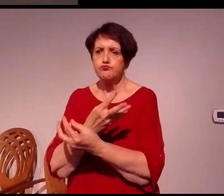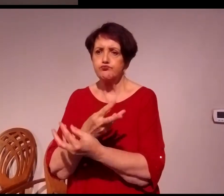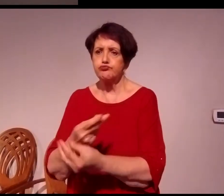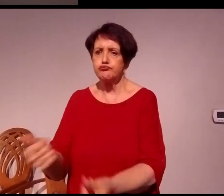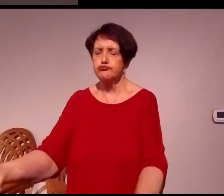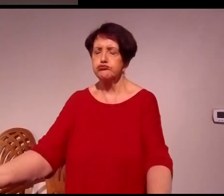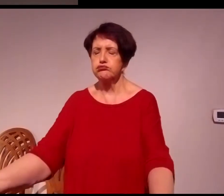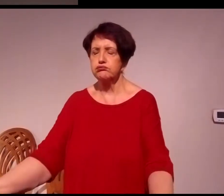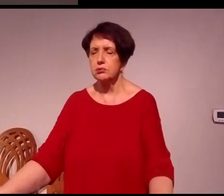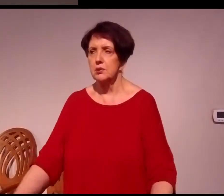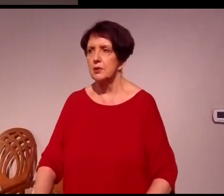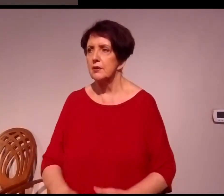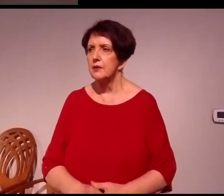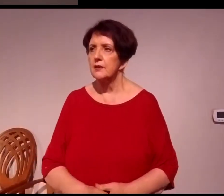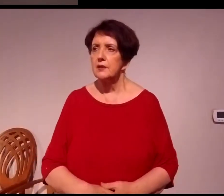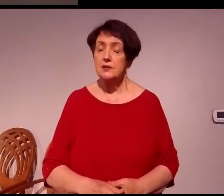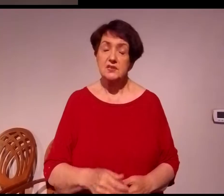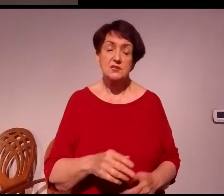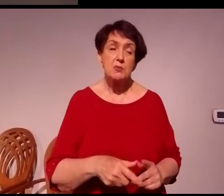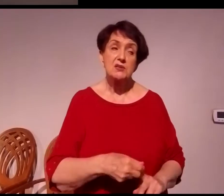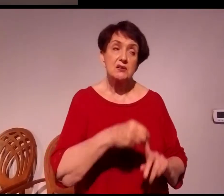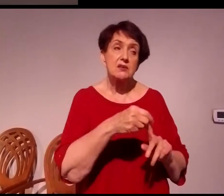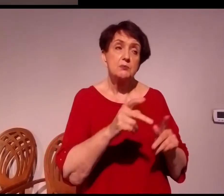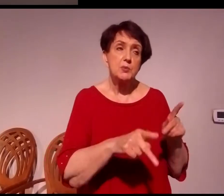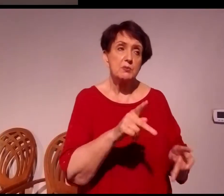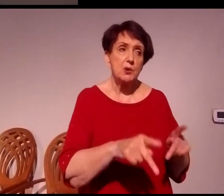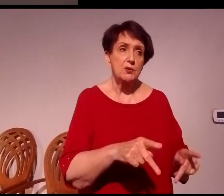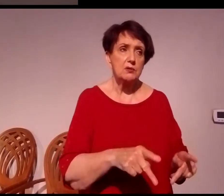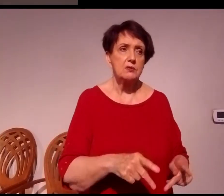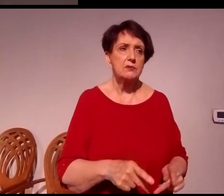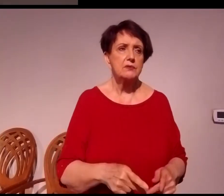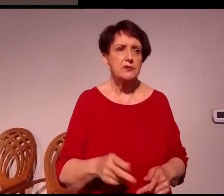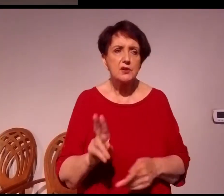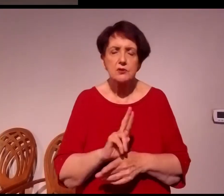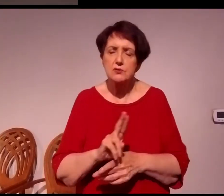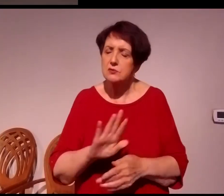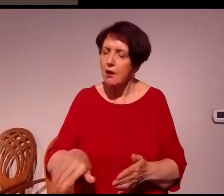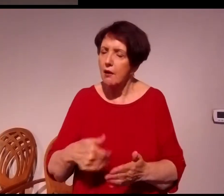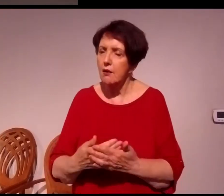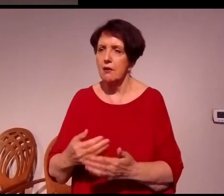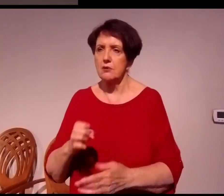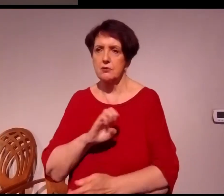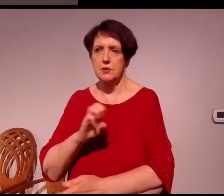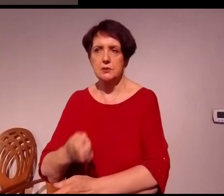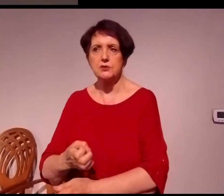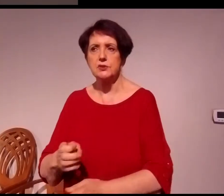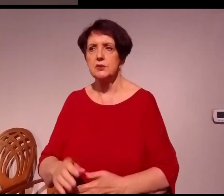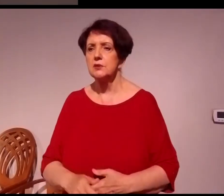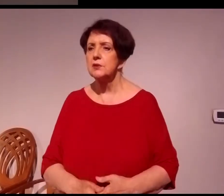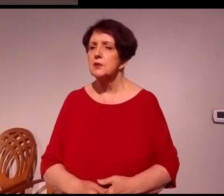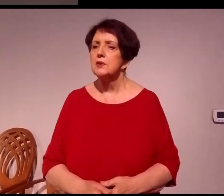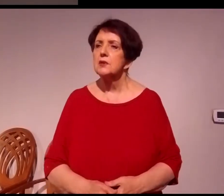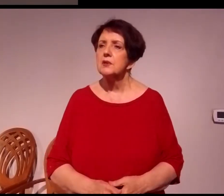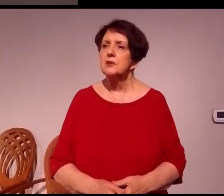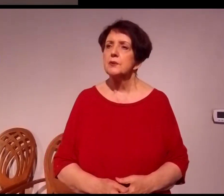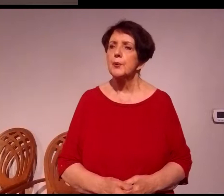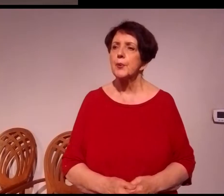to over and over and over again that drain our energy. And it's so interesting to me when we are